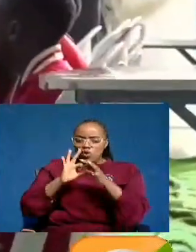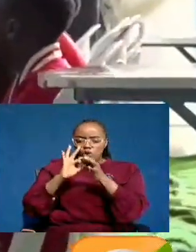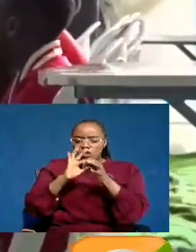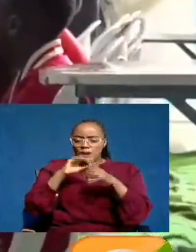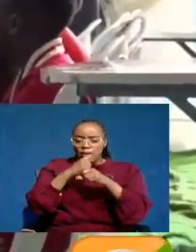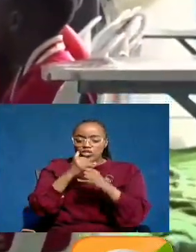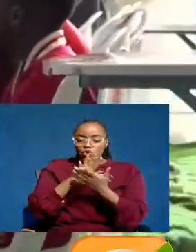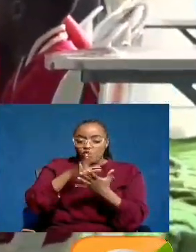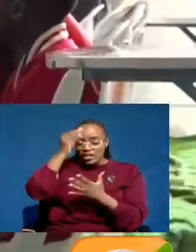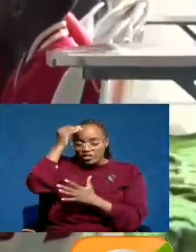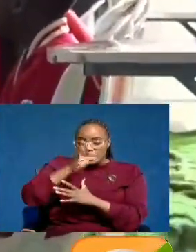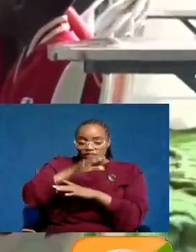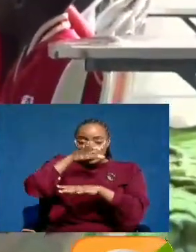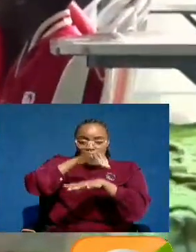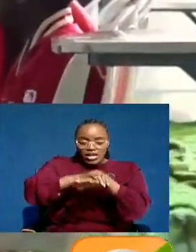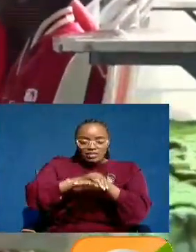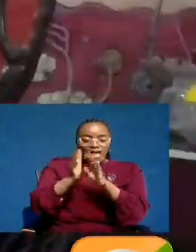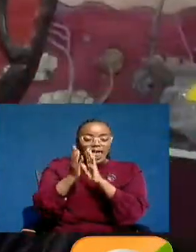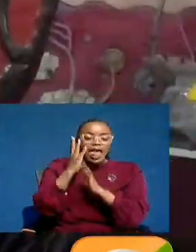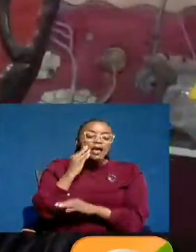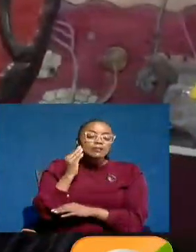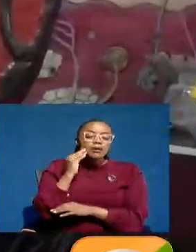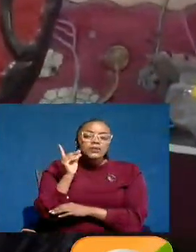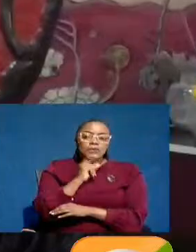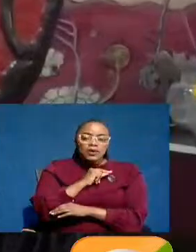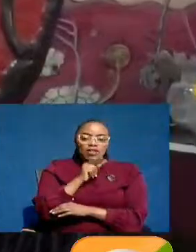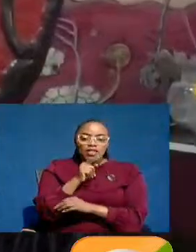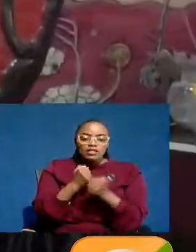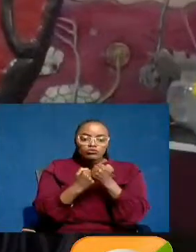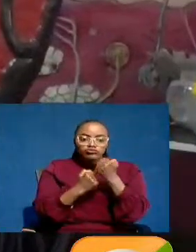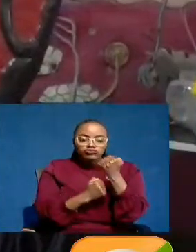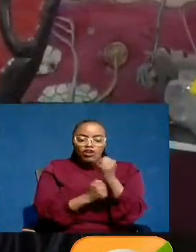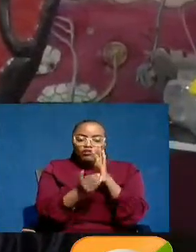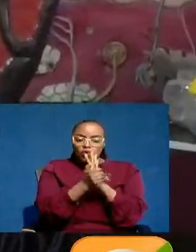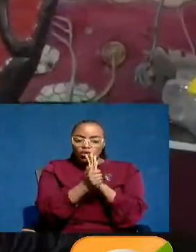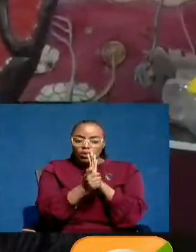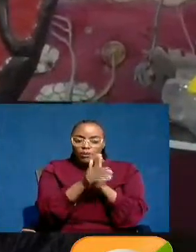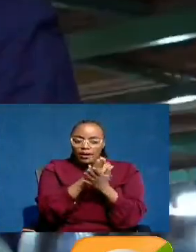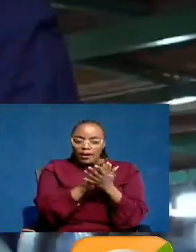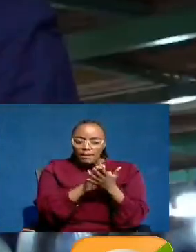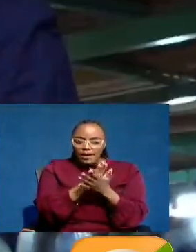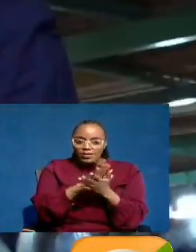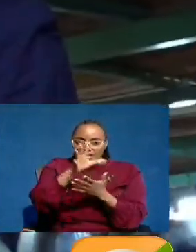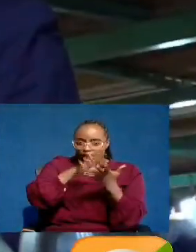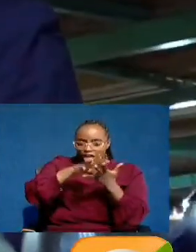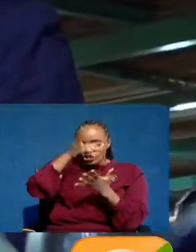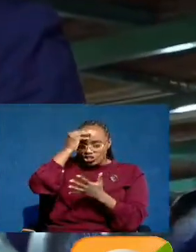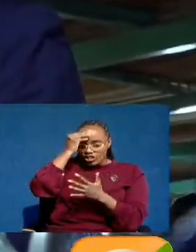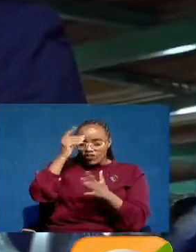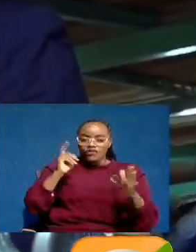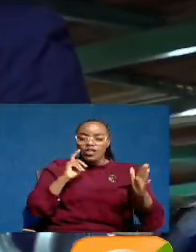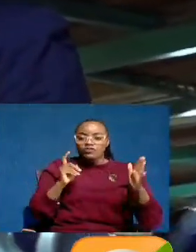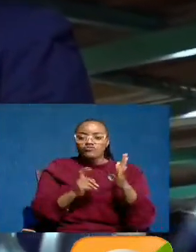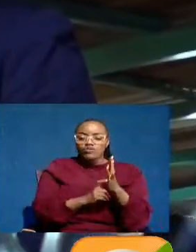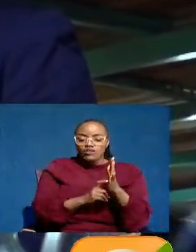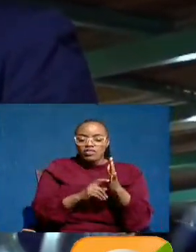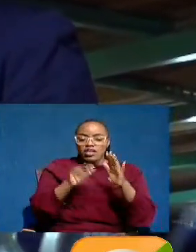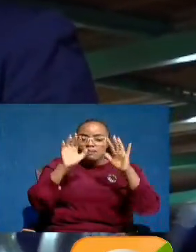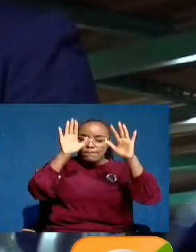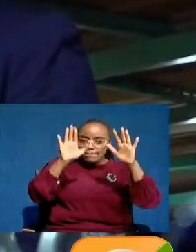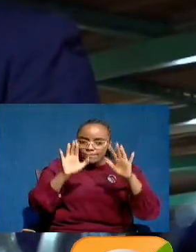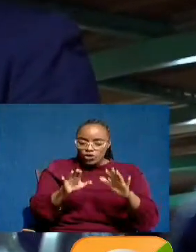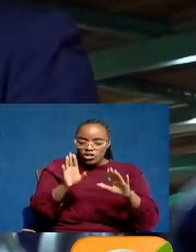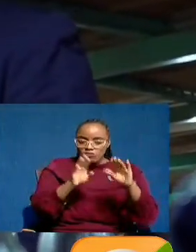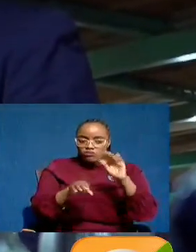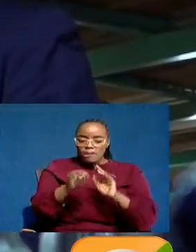ensuring that learners gain hands-on experience, a core pillar of the competency-based education. He also acknowledged the vital contribution